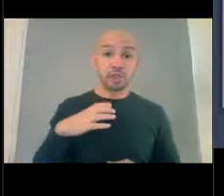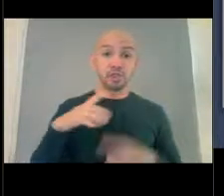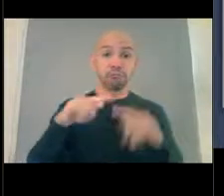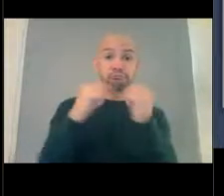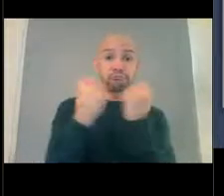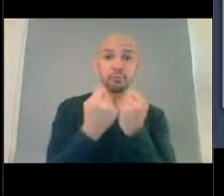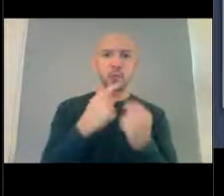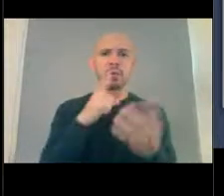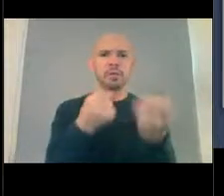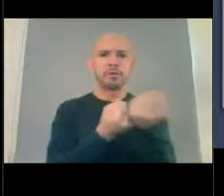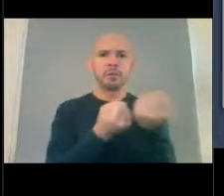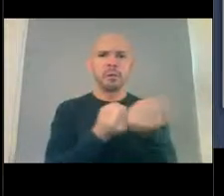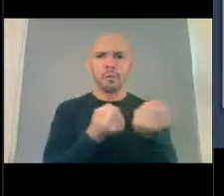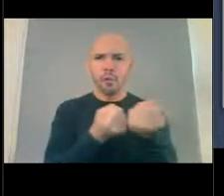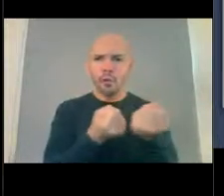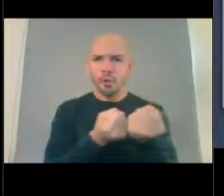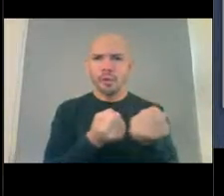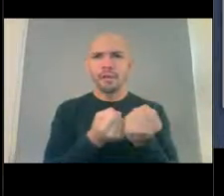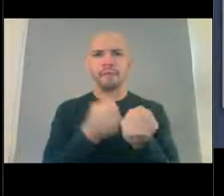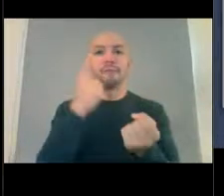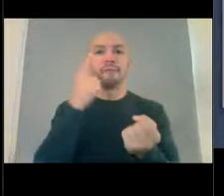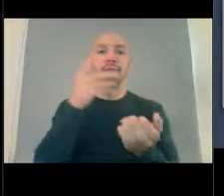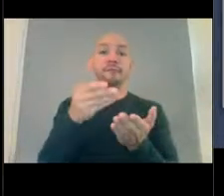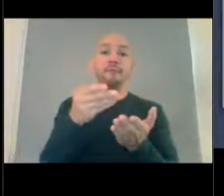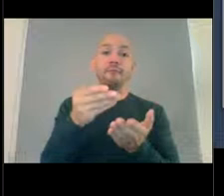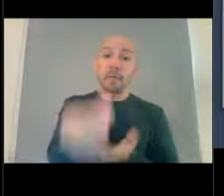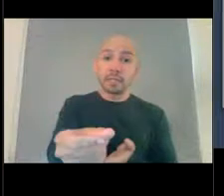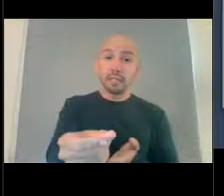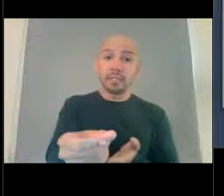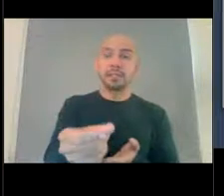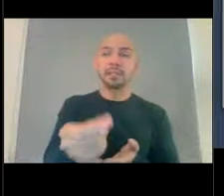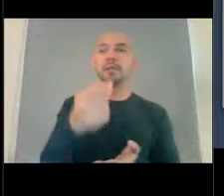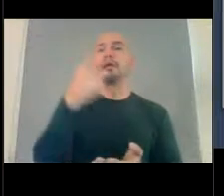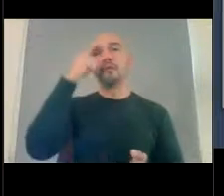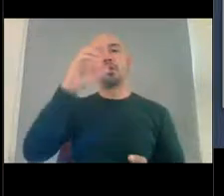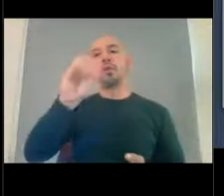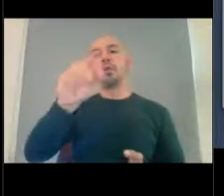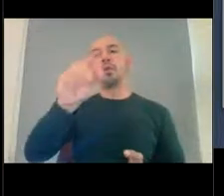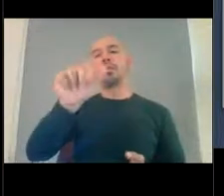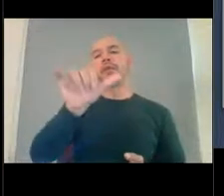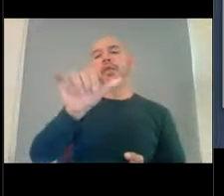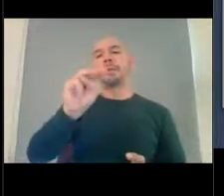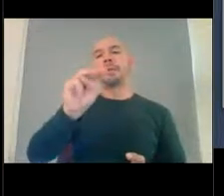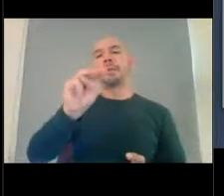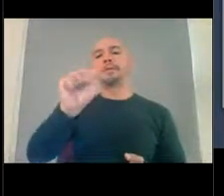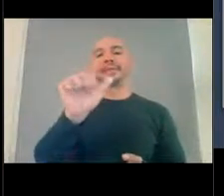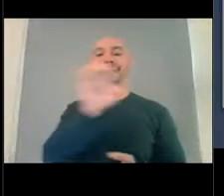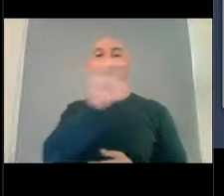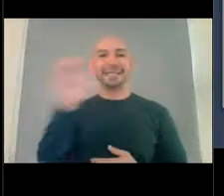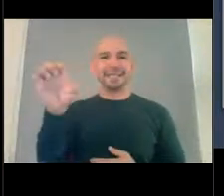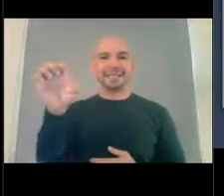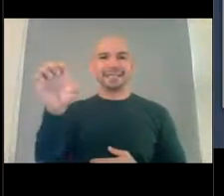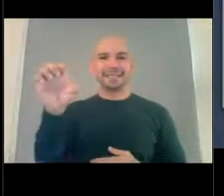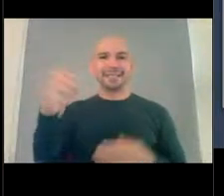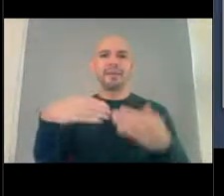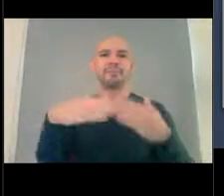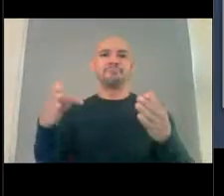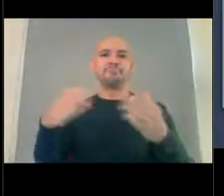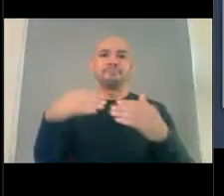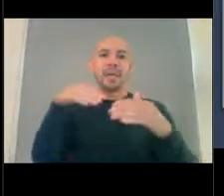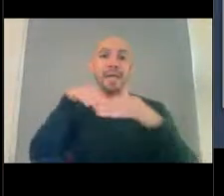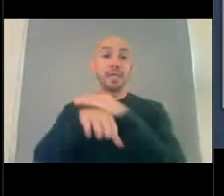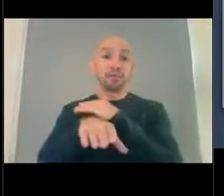supportive of funding for otay mesa east port of entry and i'm glad to say